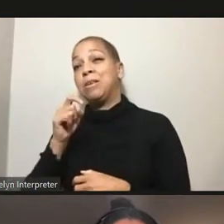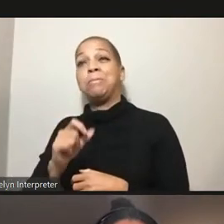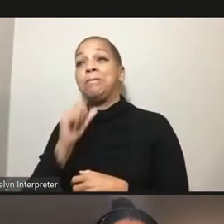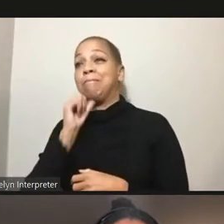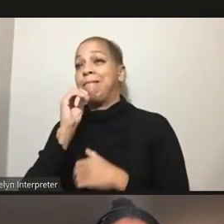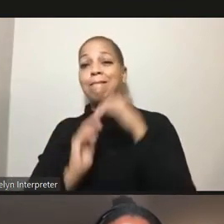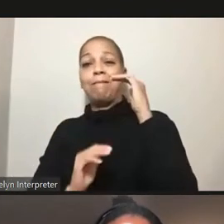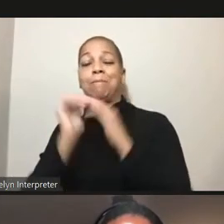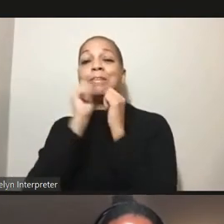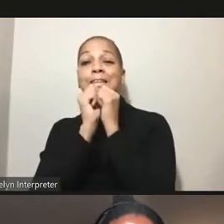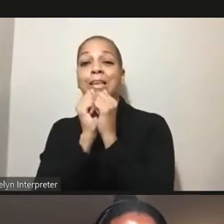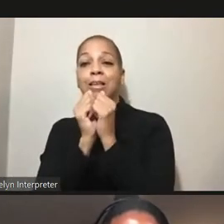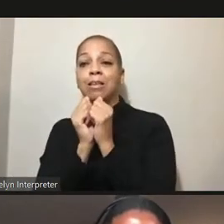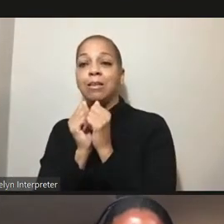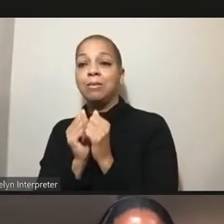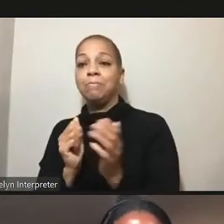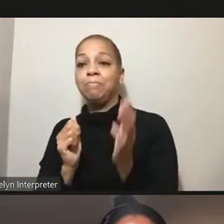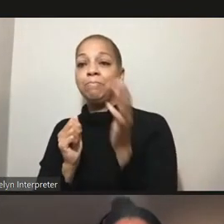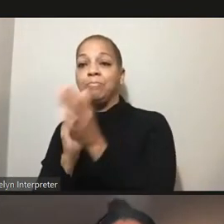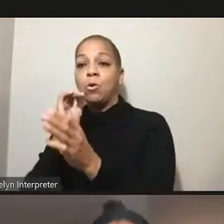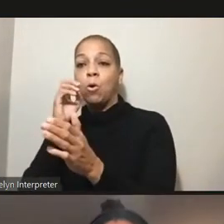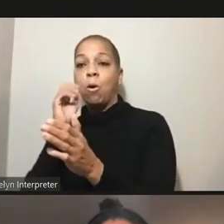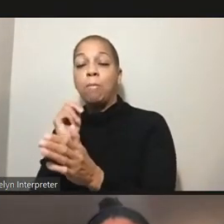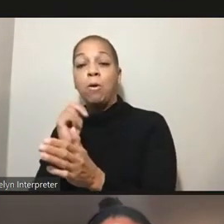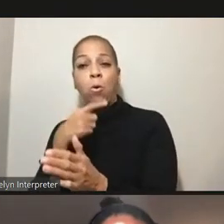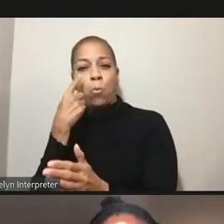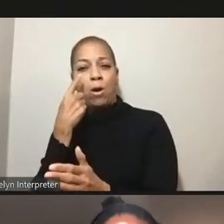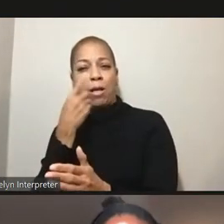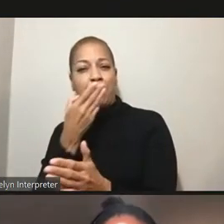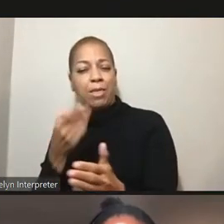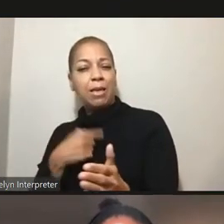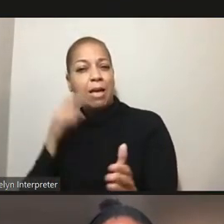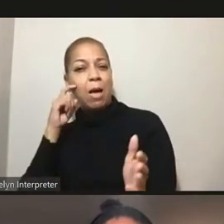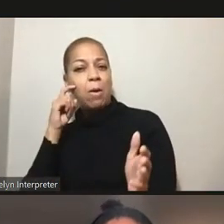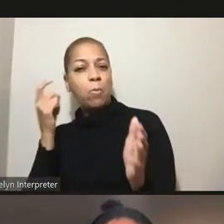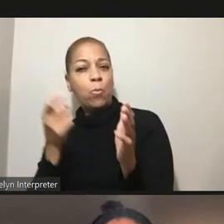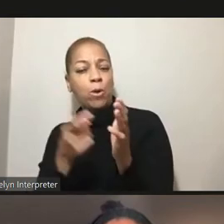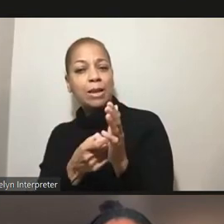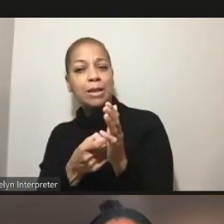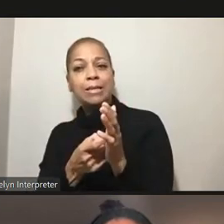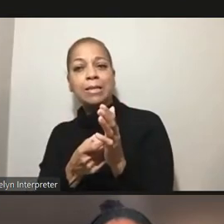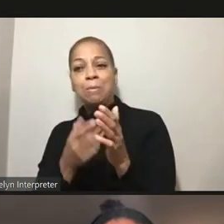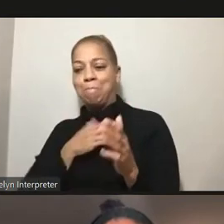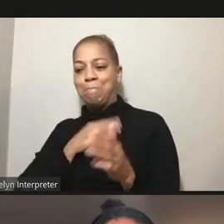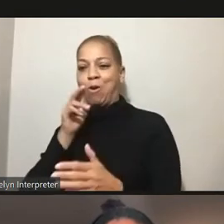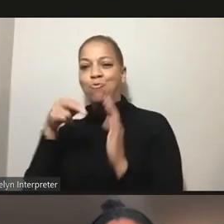of the things I'm witnessing in my role as moderator